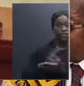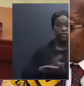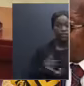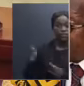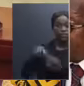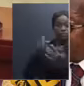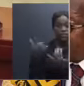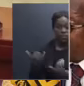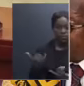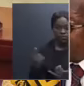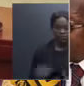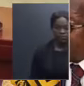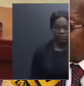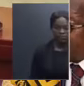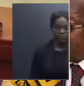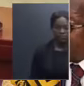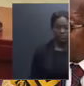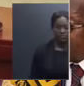And